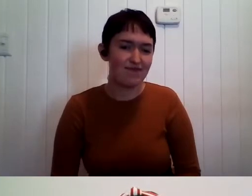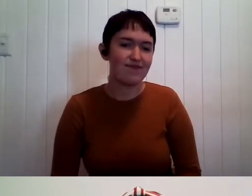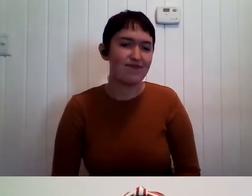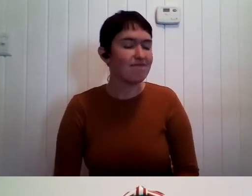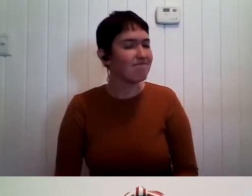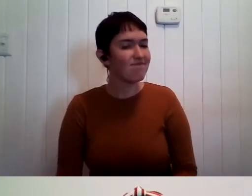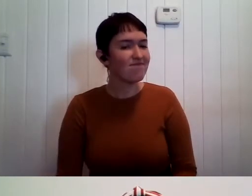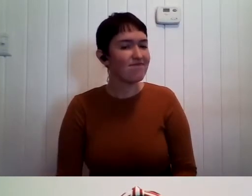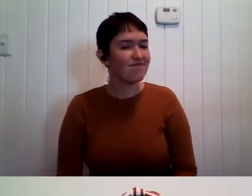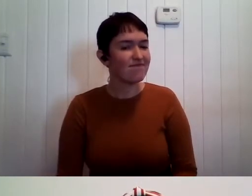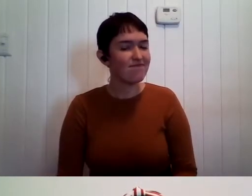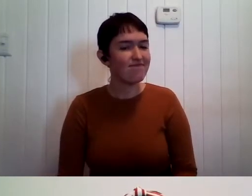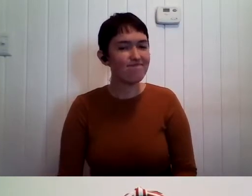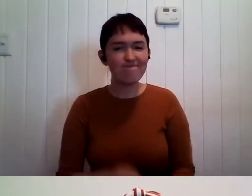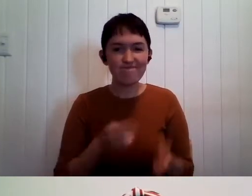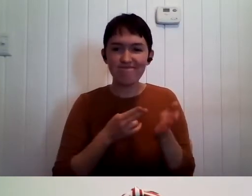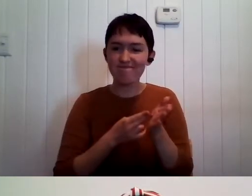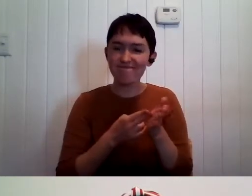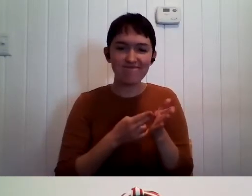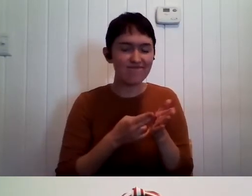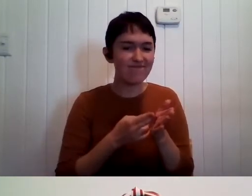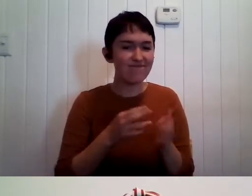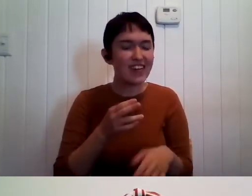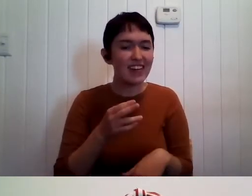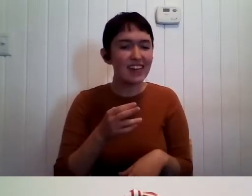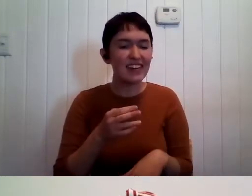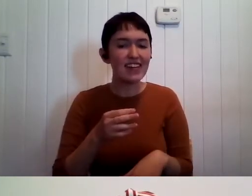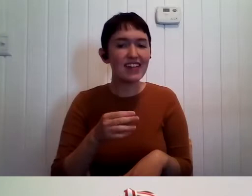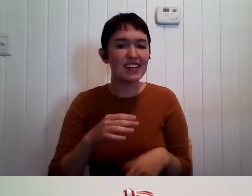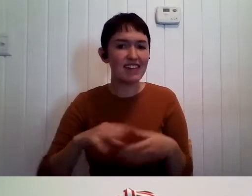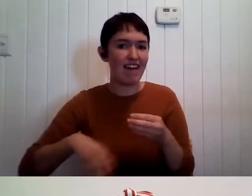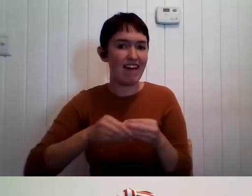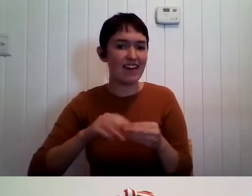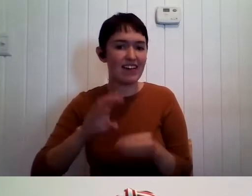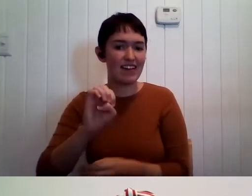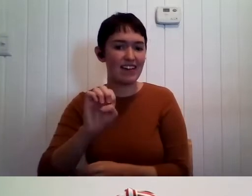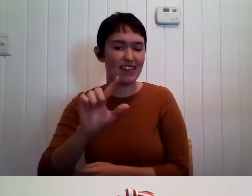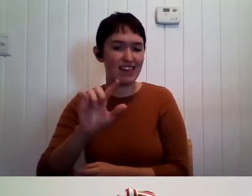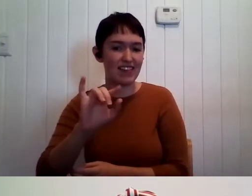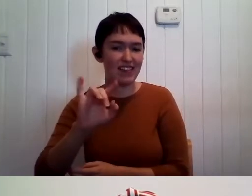I honestly, going off of Elizabeth's statement just before, I don't know.